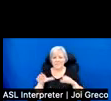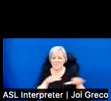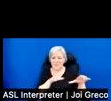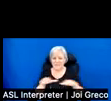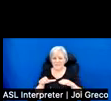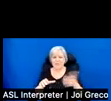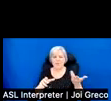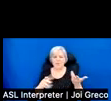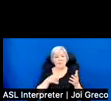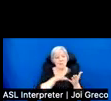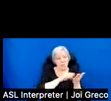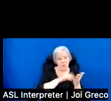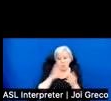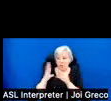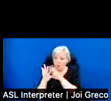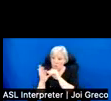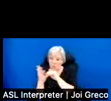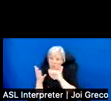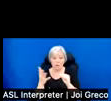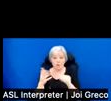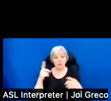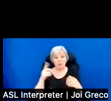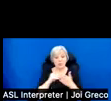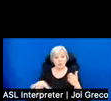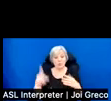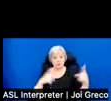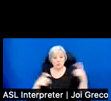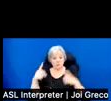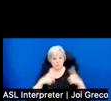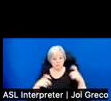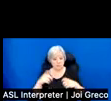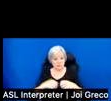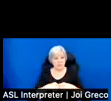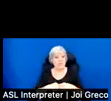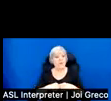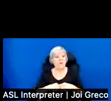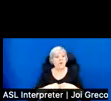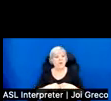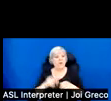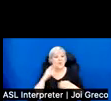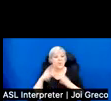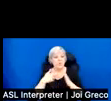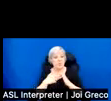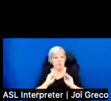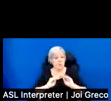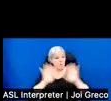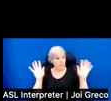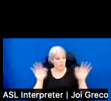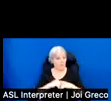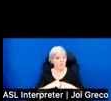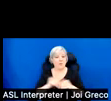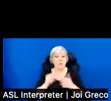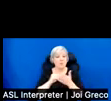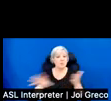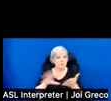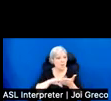accessing others' knowledge when students would ask questions to each other, professional role clarification, when students gained more information